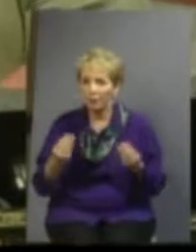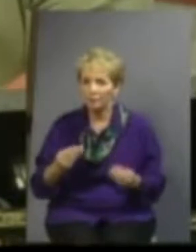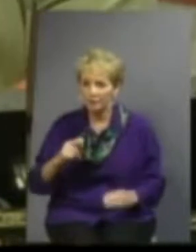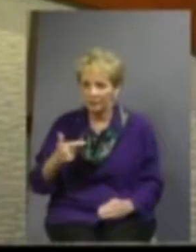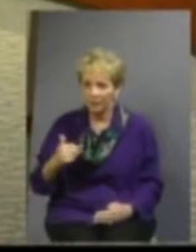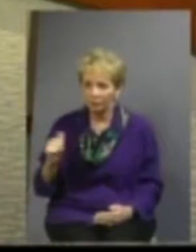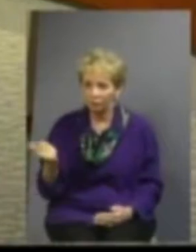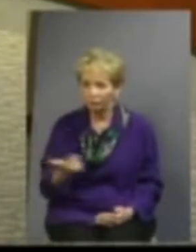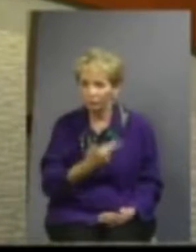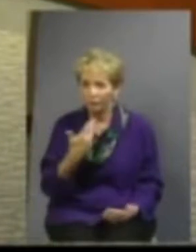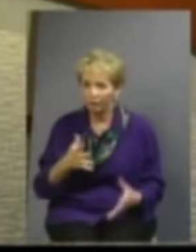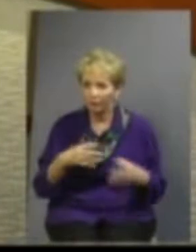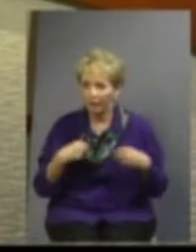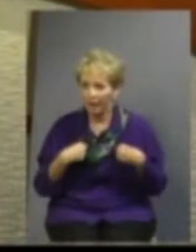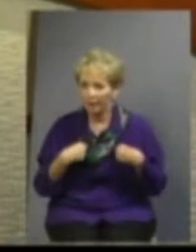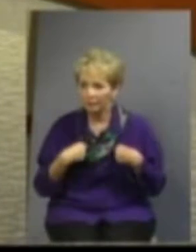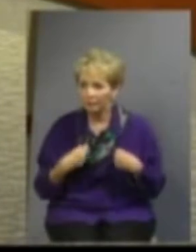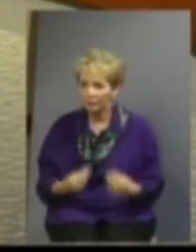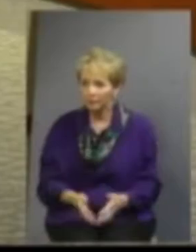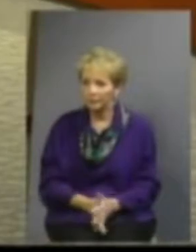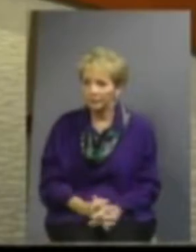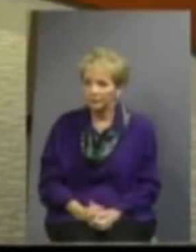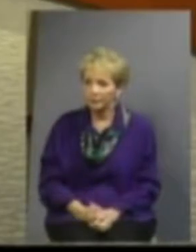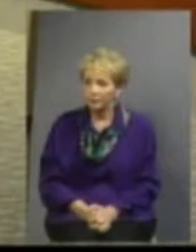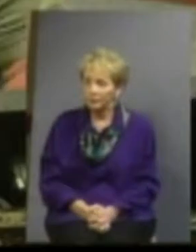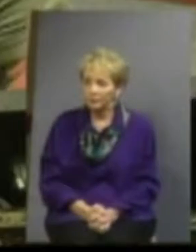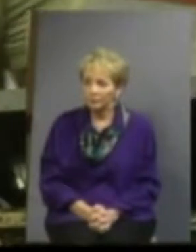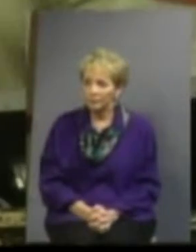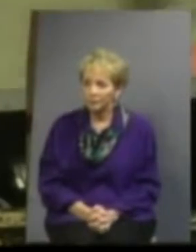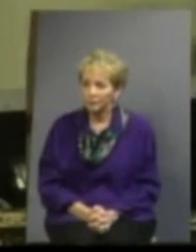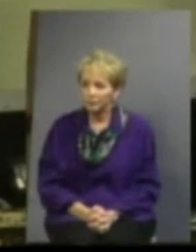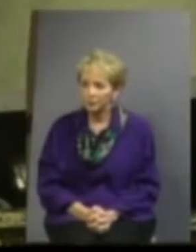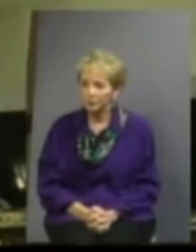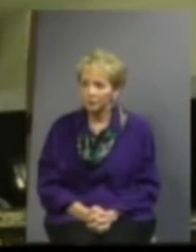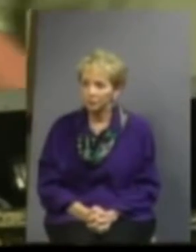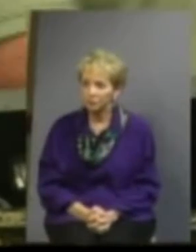I have a second. All in favor? Aye. Okay. Terry?